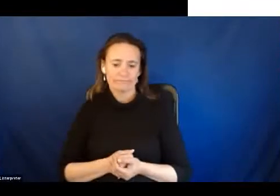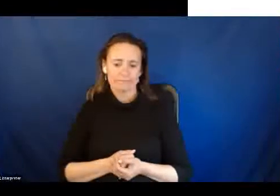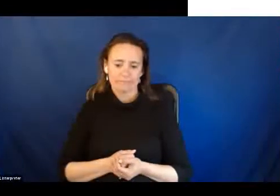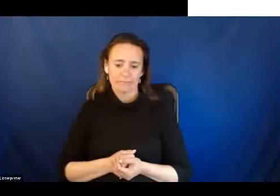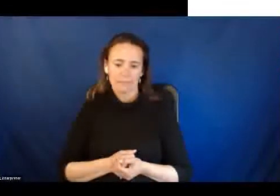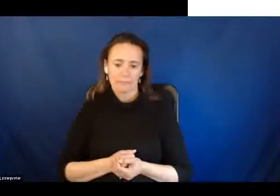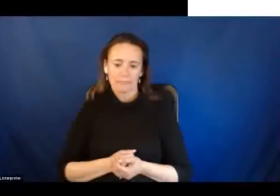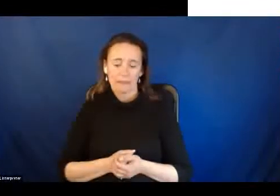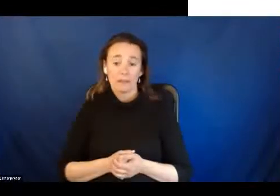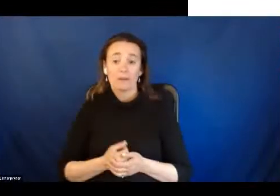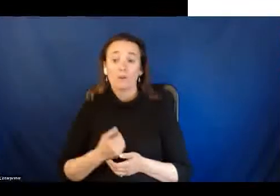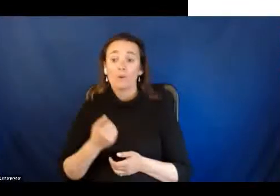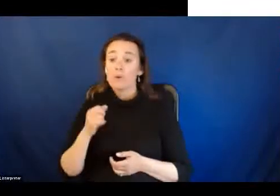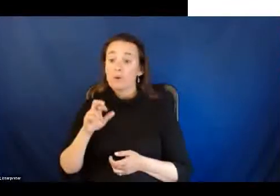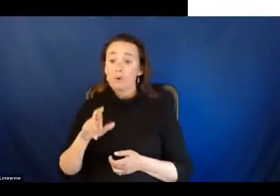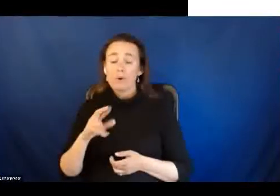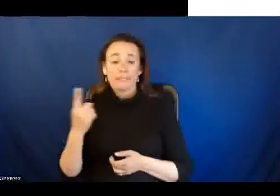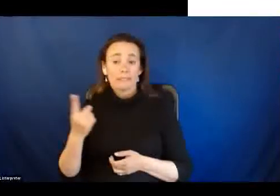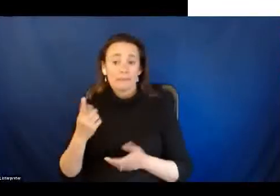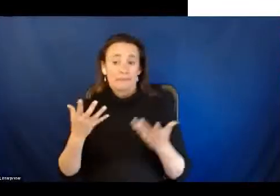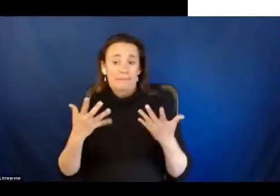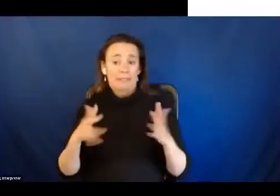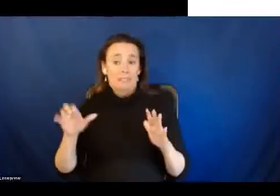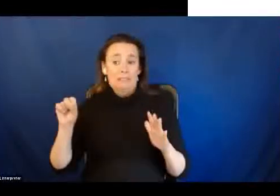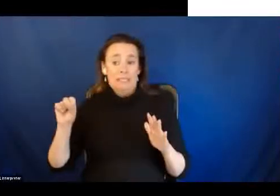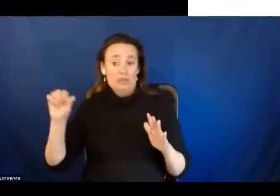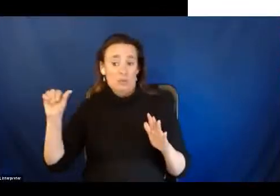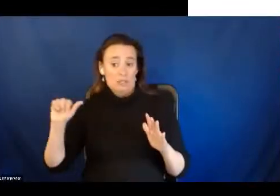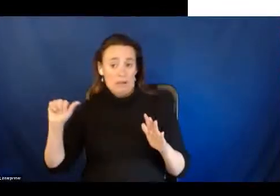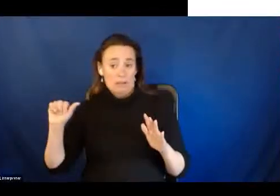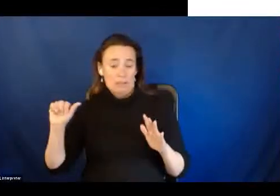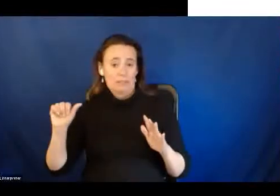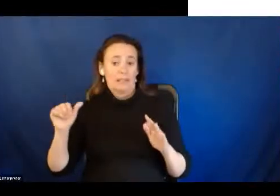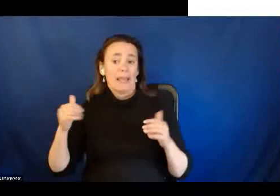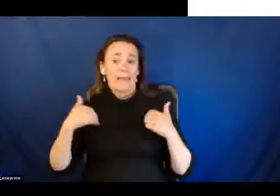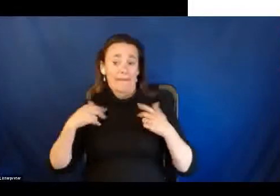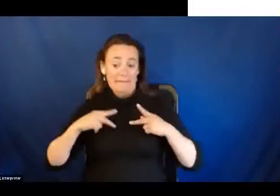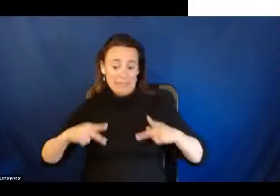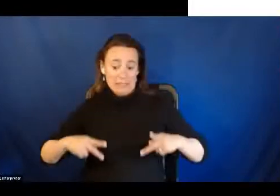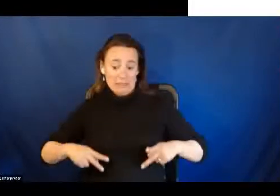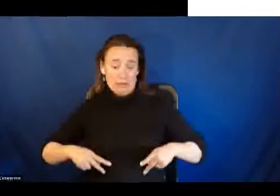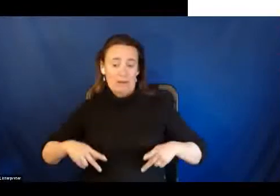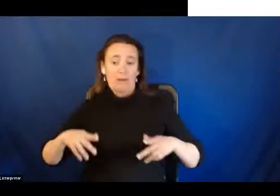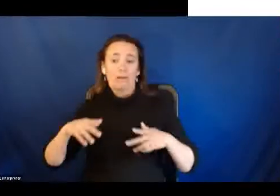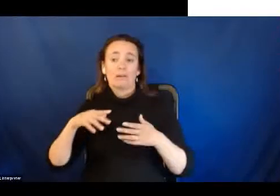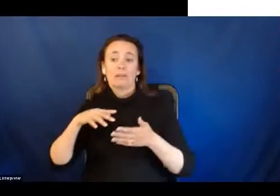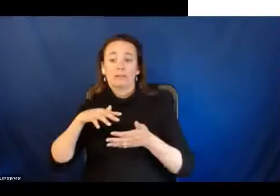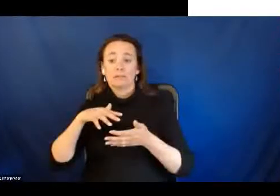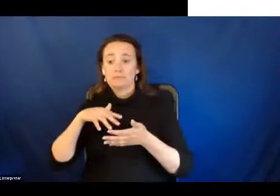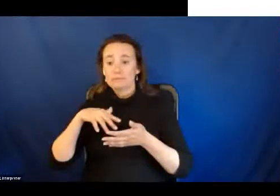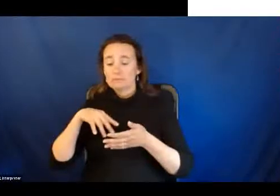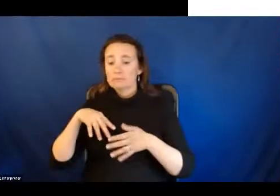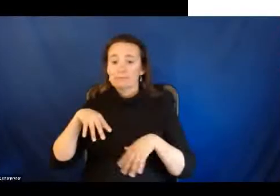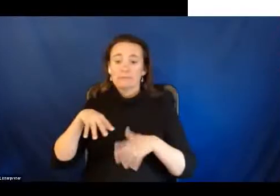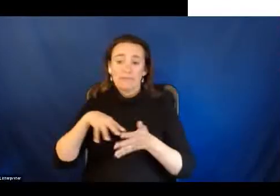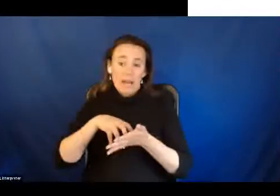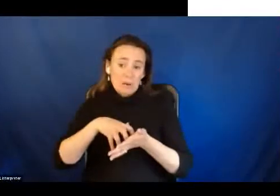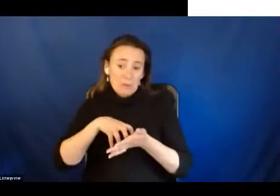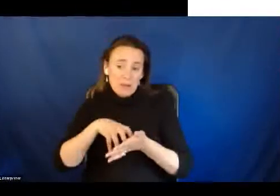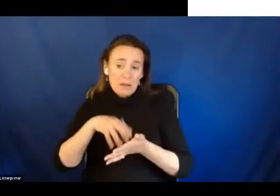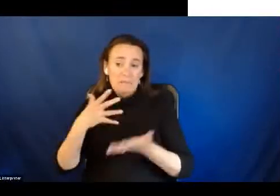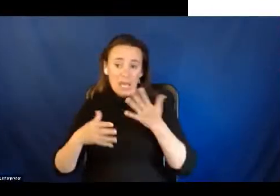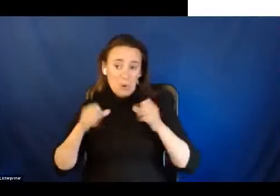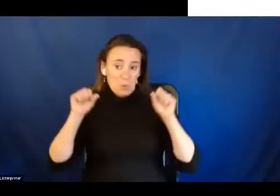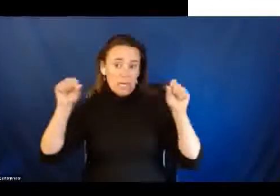Or if someone who is sexually assaulted feels physically vulnerable, they might start working out excessively, right? Which can have impacts on